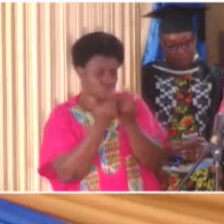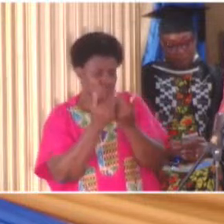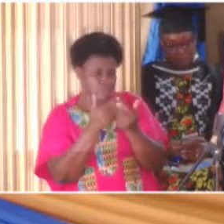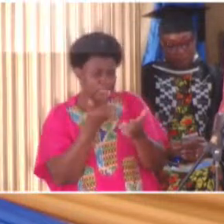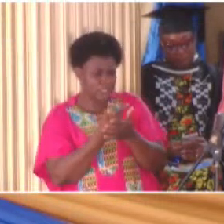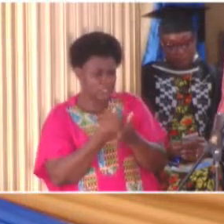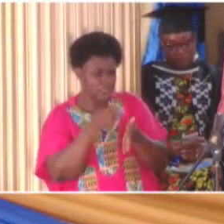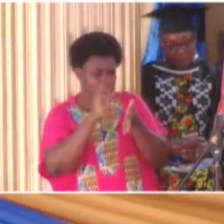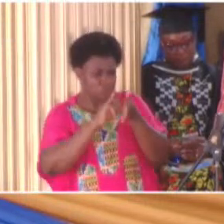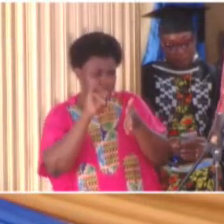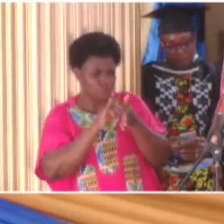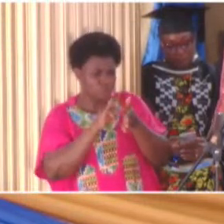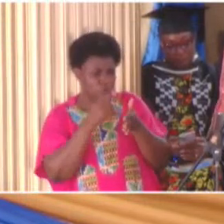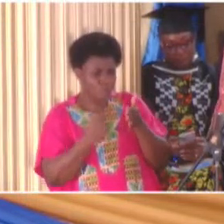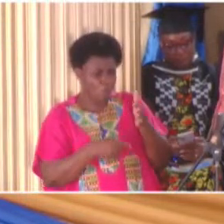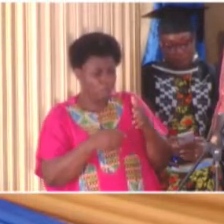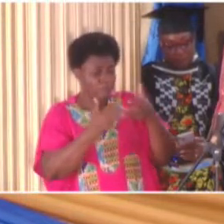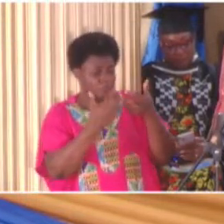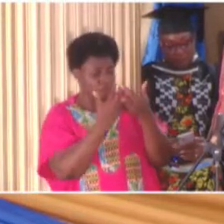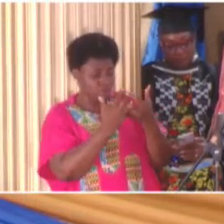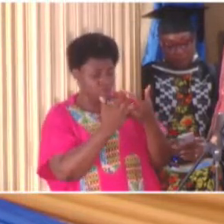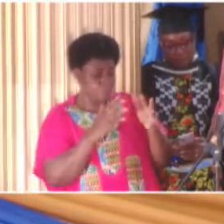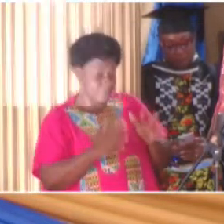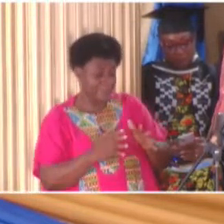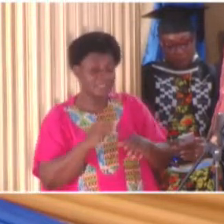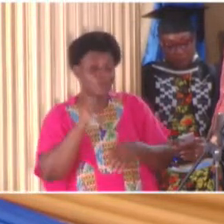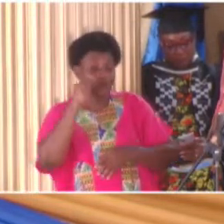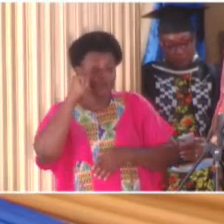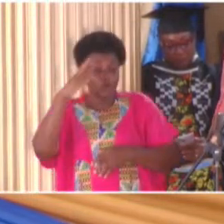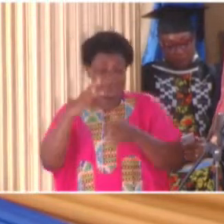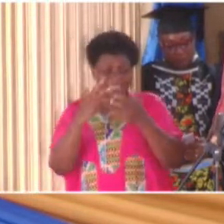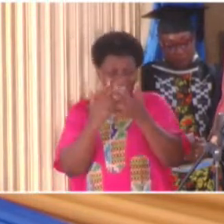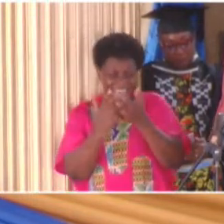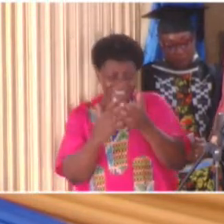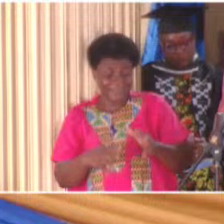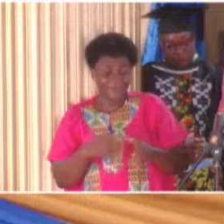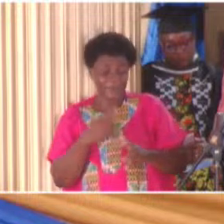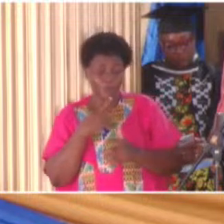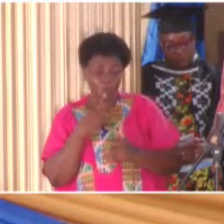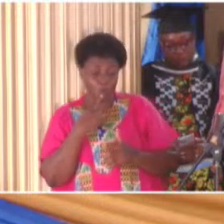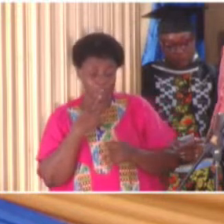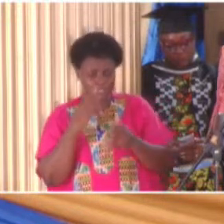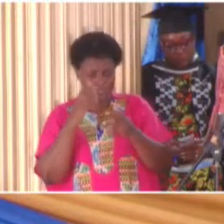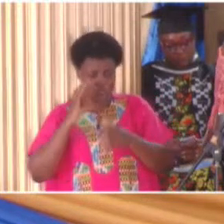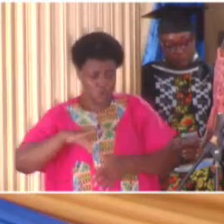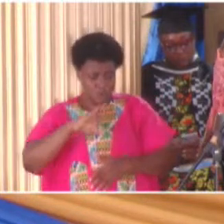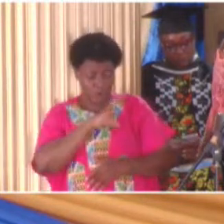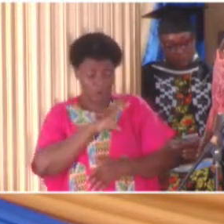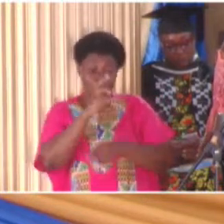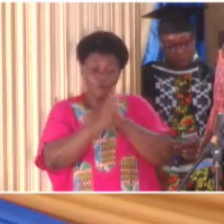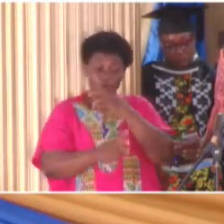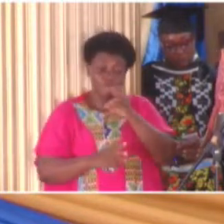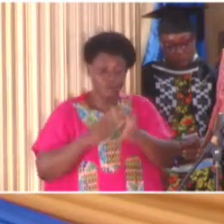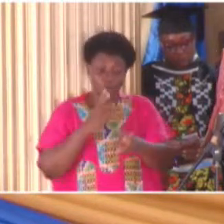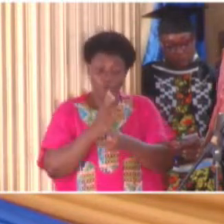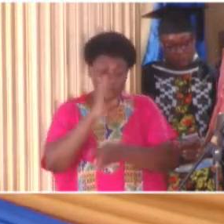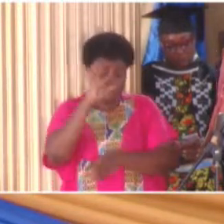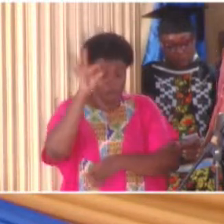of Engineering and the Women in Engineering Committee of the World Federation of